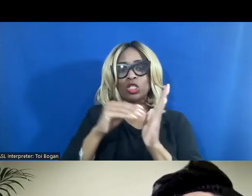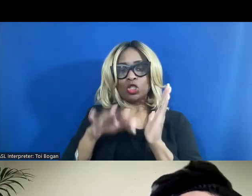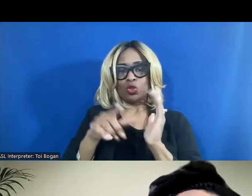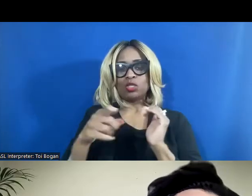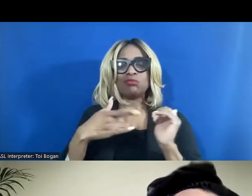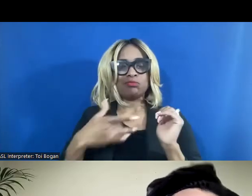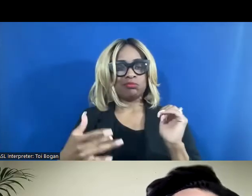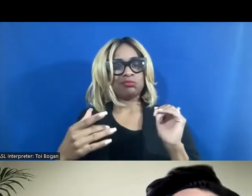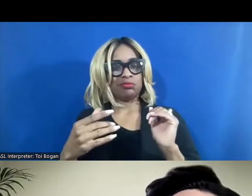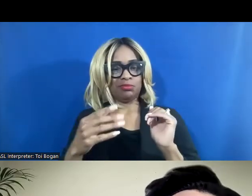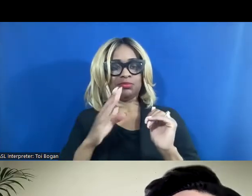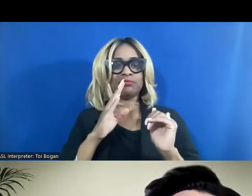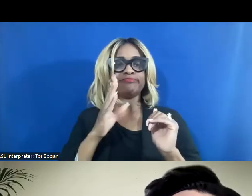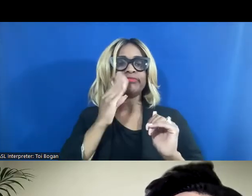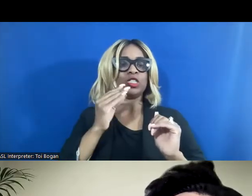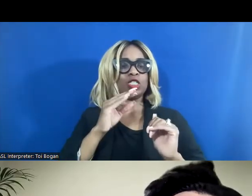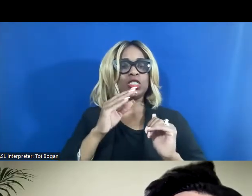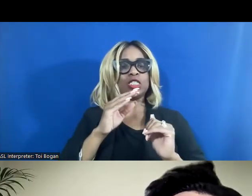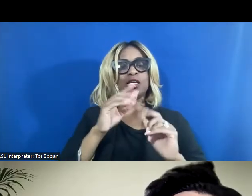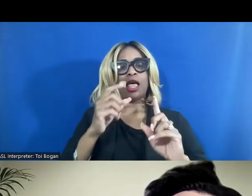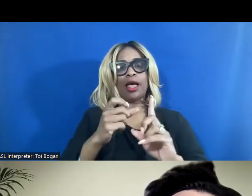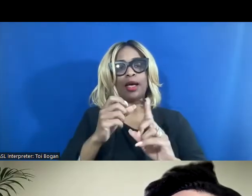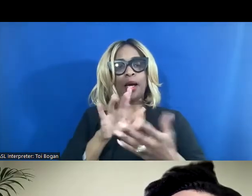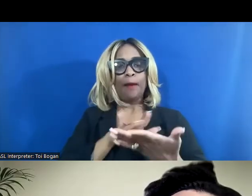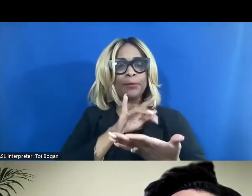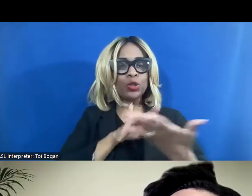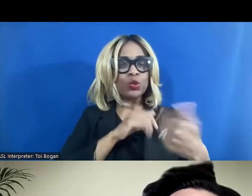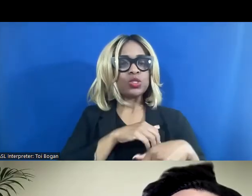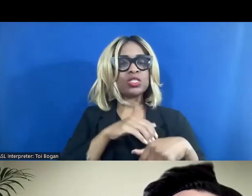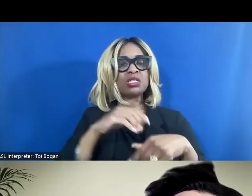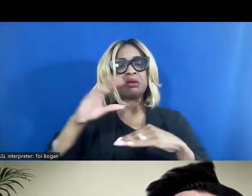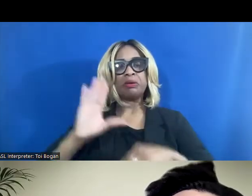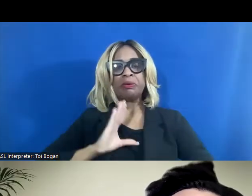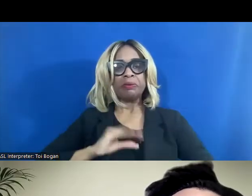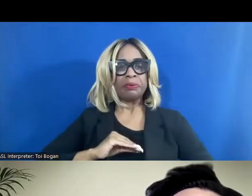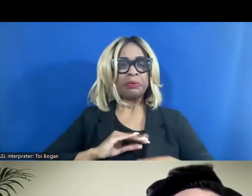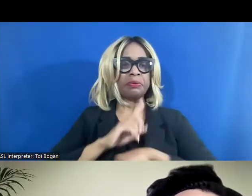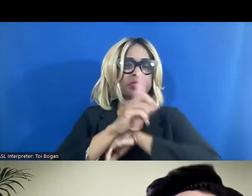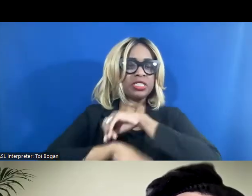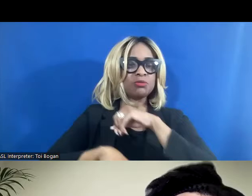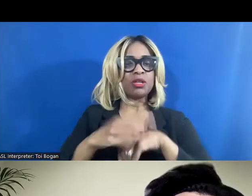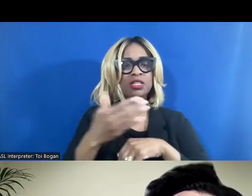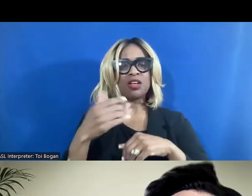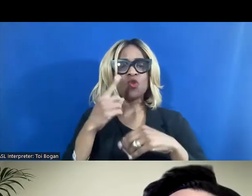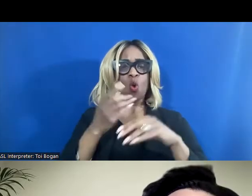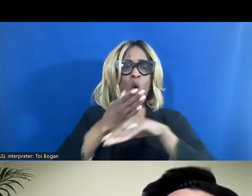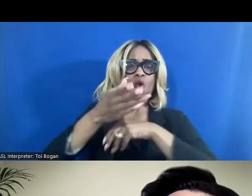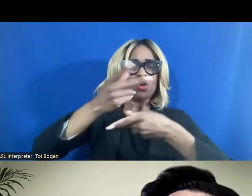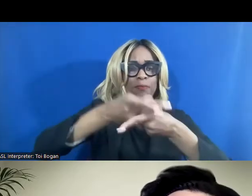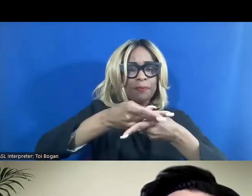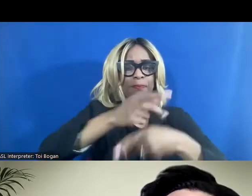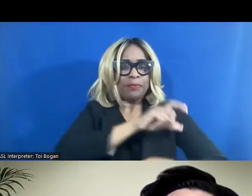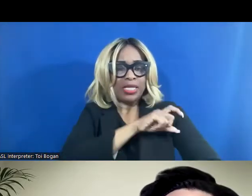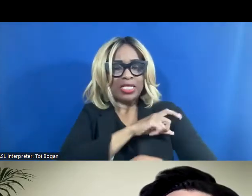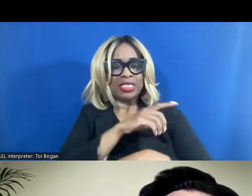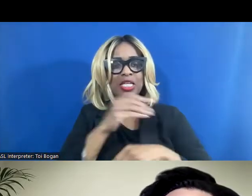abuse, degrading disciplinary tactics ranging from over-policing to corporal punishment. They are less likely